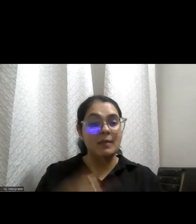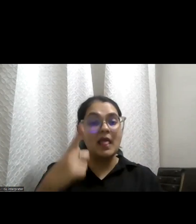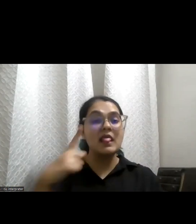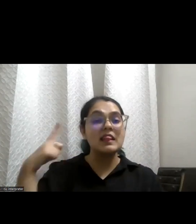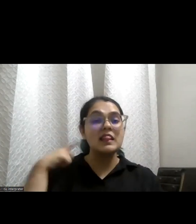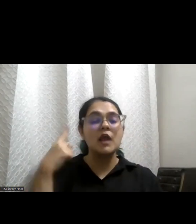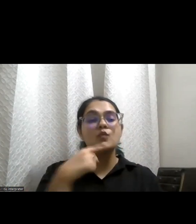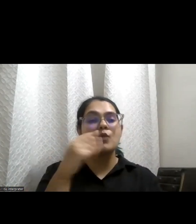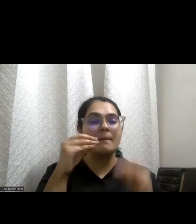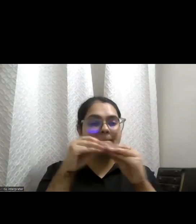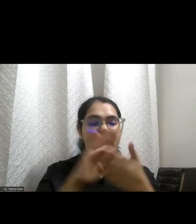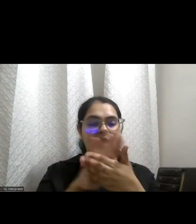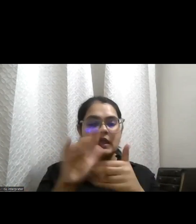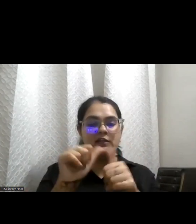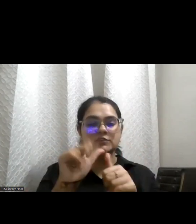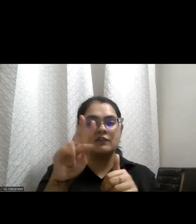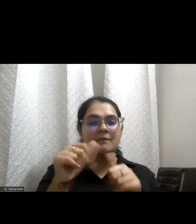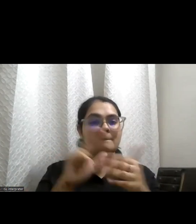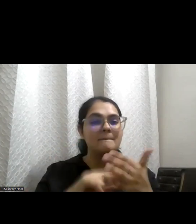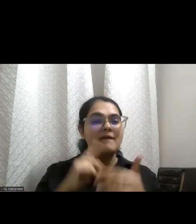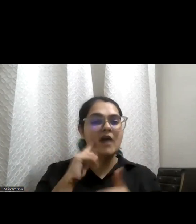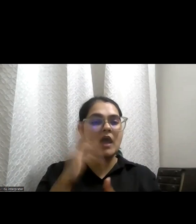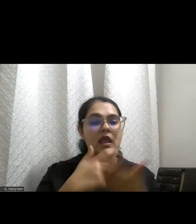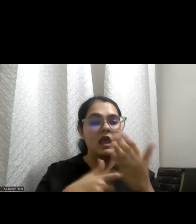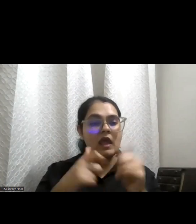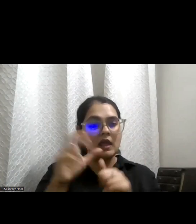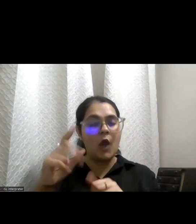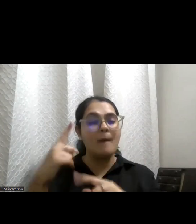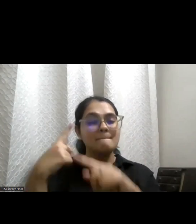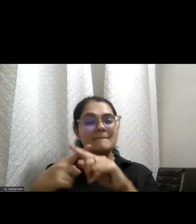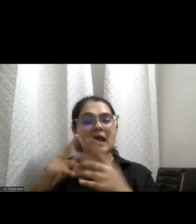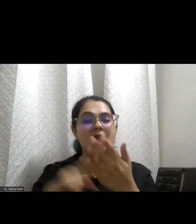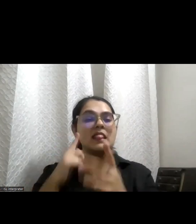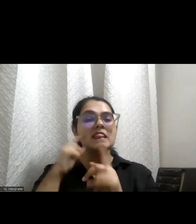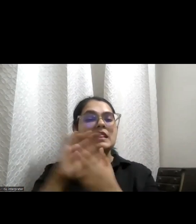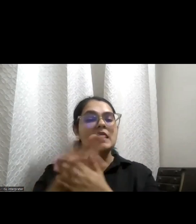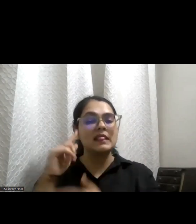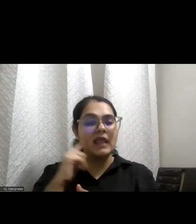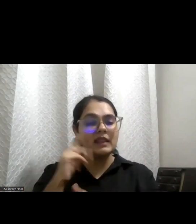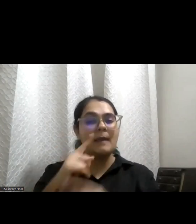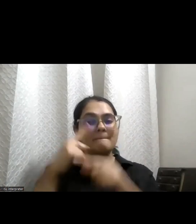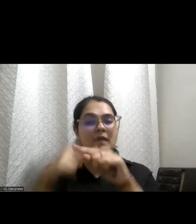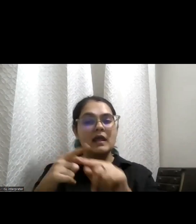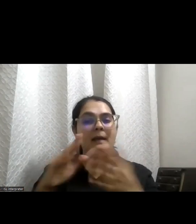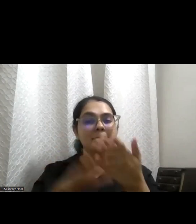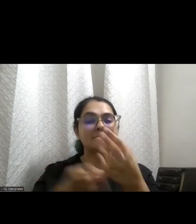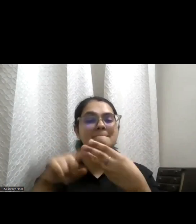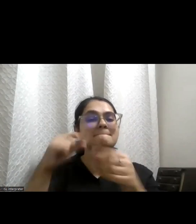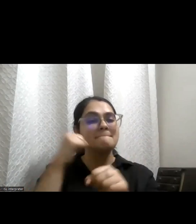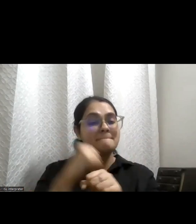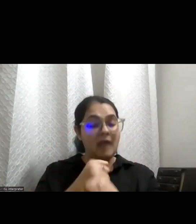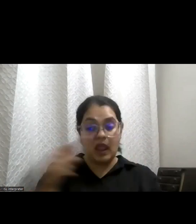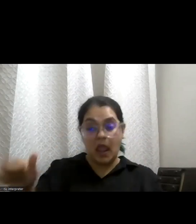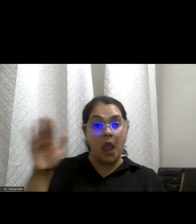Rao and Ms. Nidhi Goyal and Meg Jones, for inviting me to this very, very